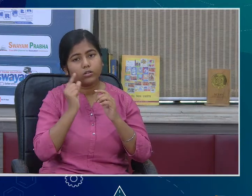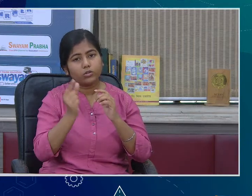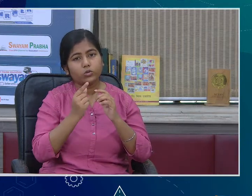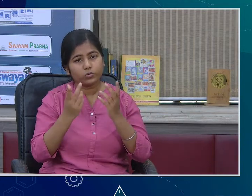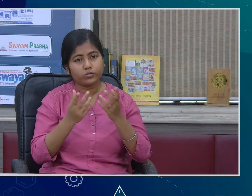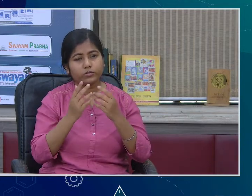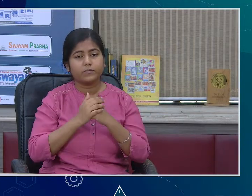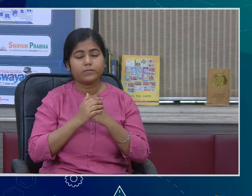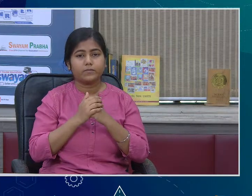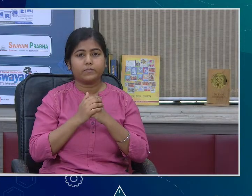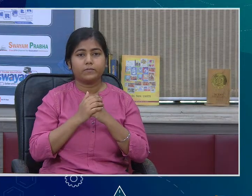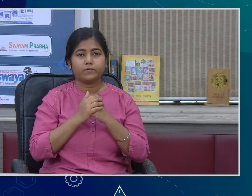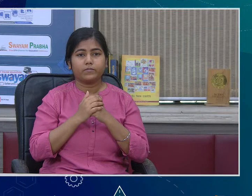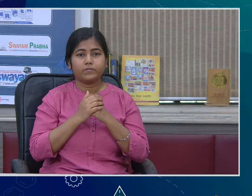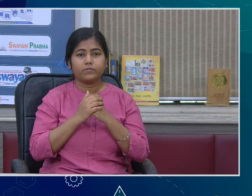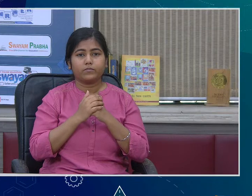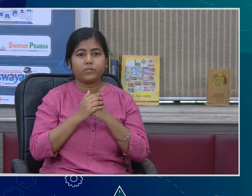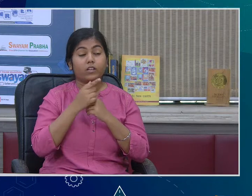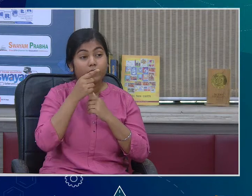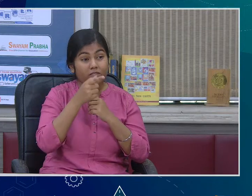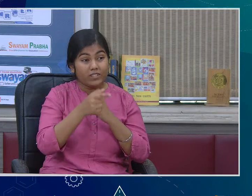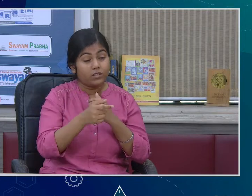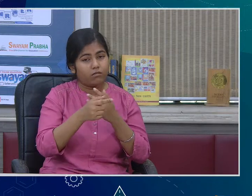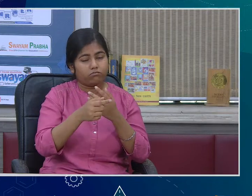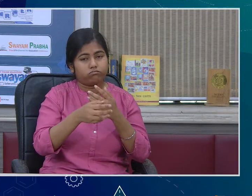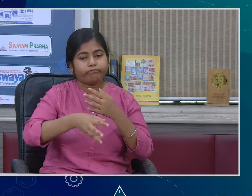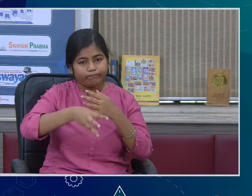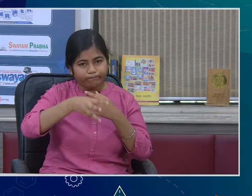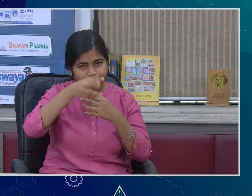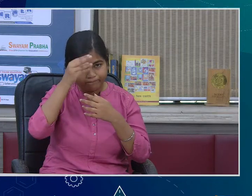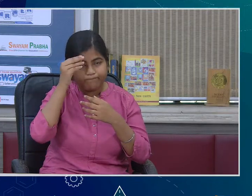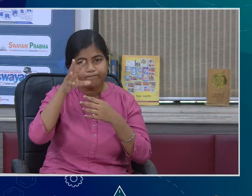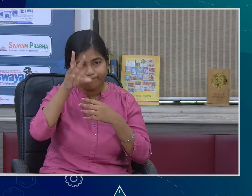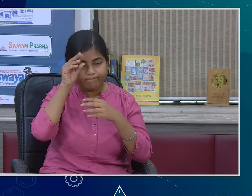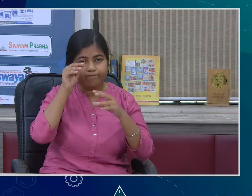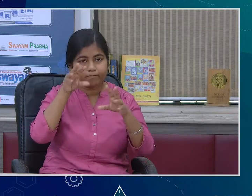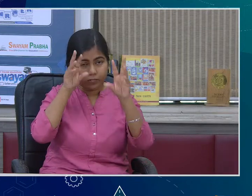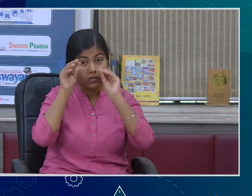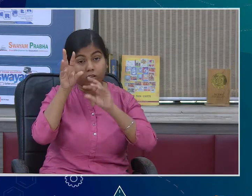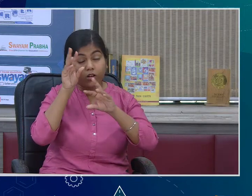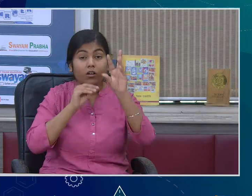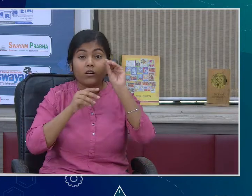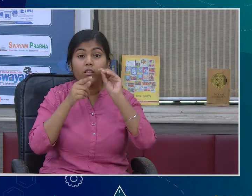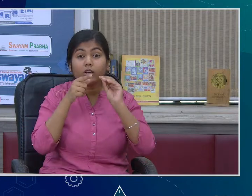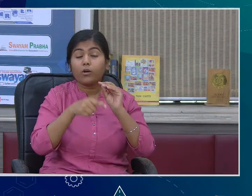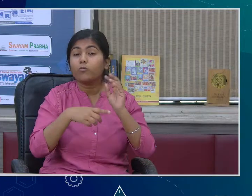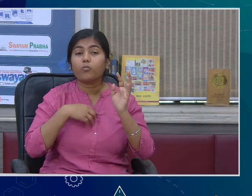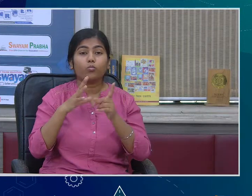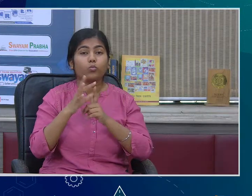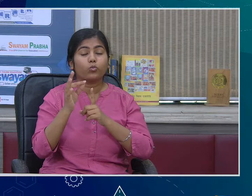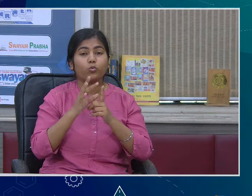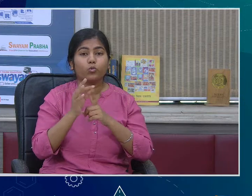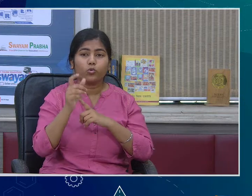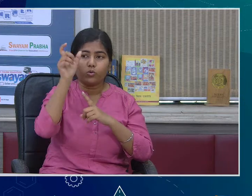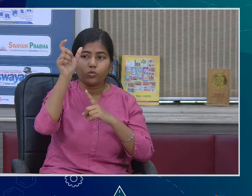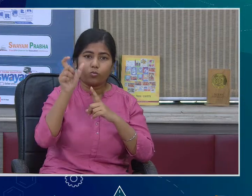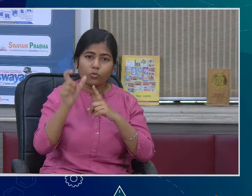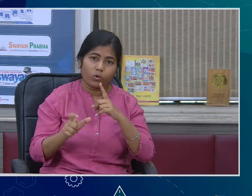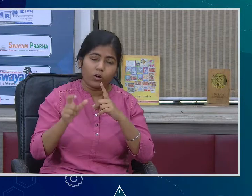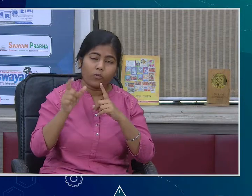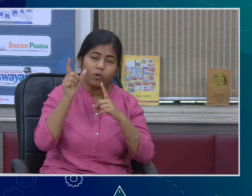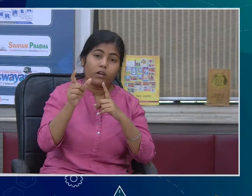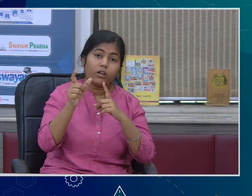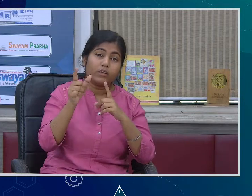be, which he is about to learn actually, what we need to do is that these words will be